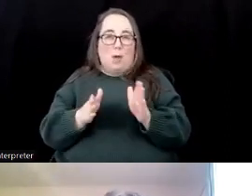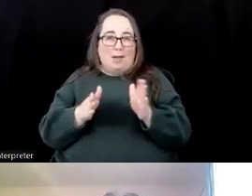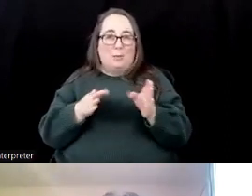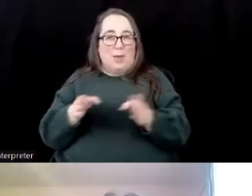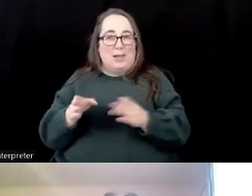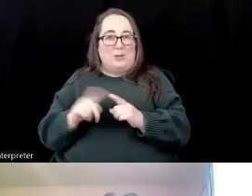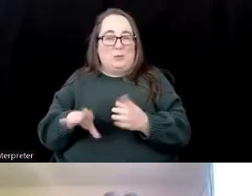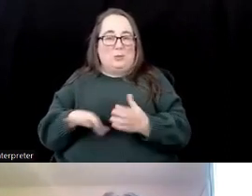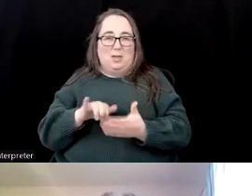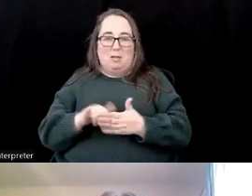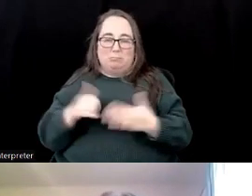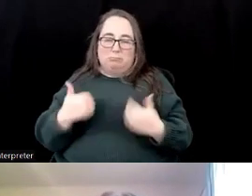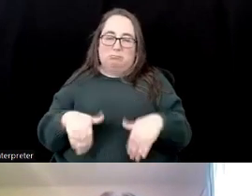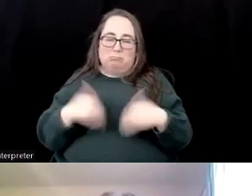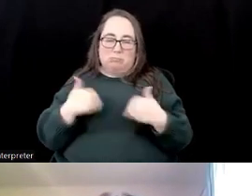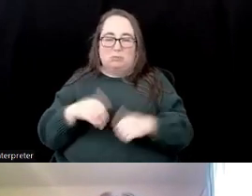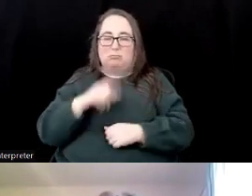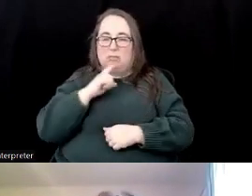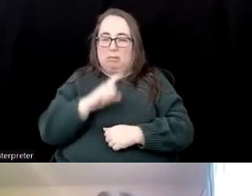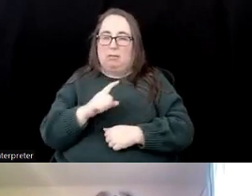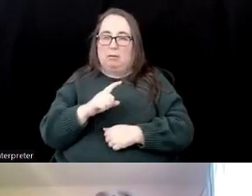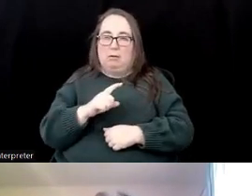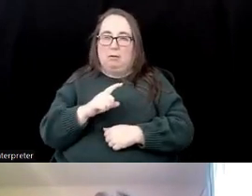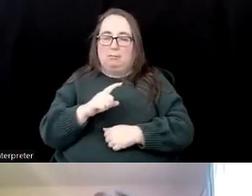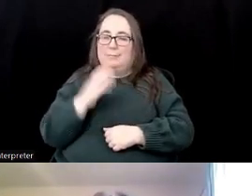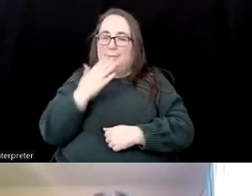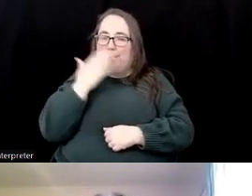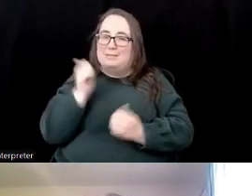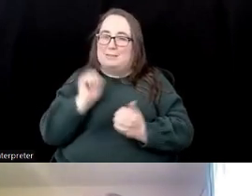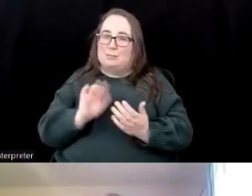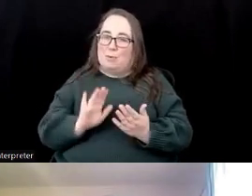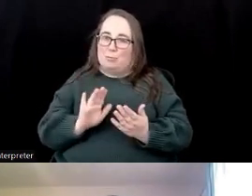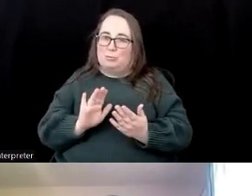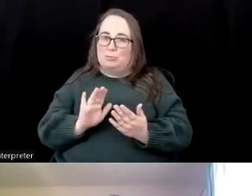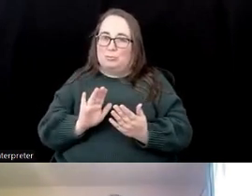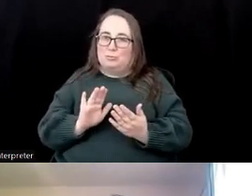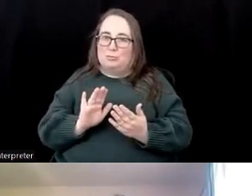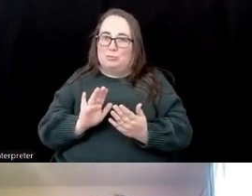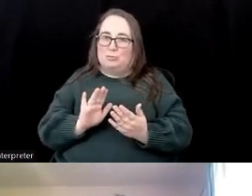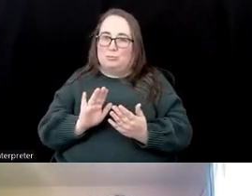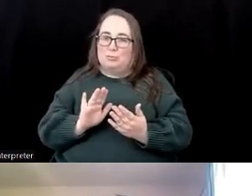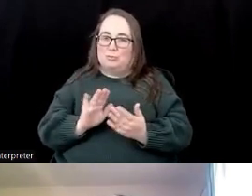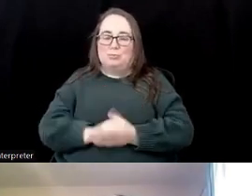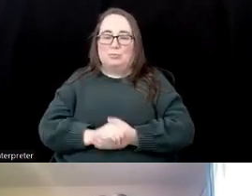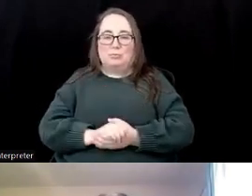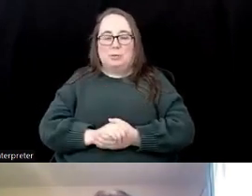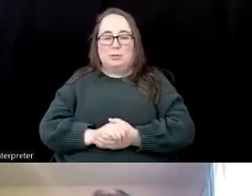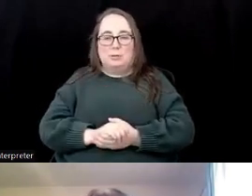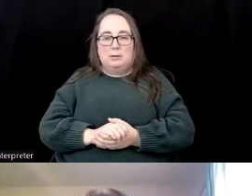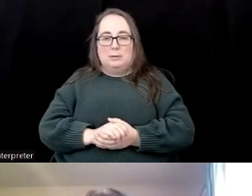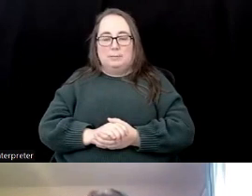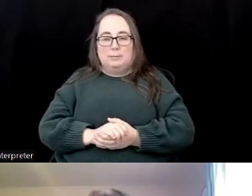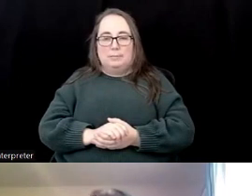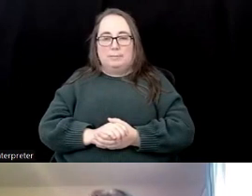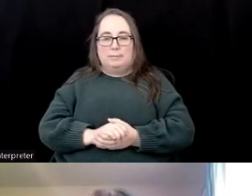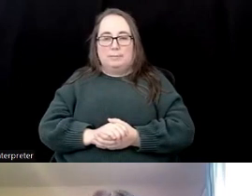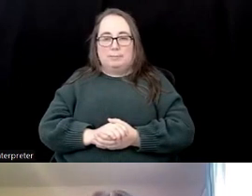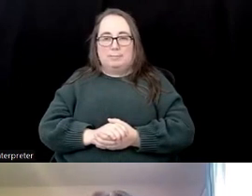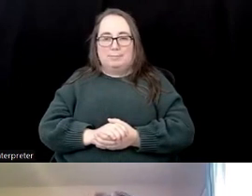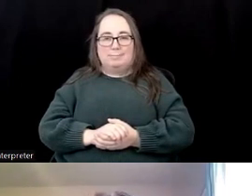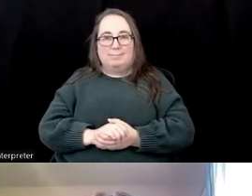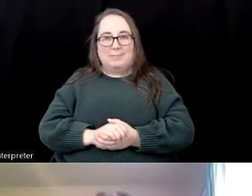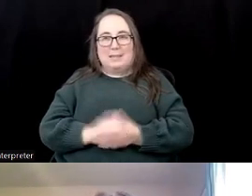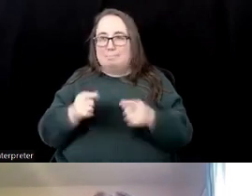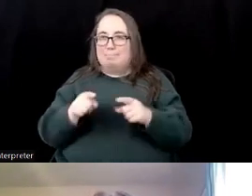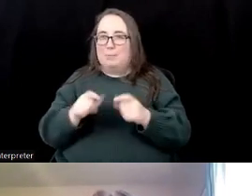this is really ideal because it does go towards what Whitney Joy talked about,